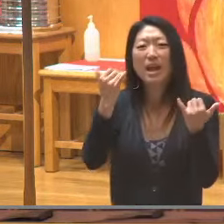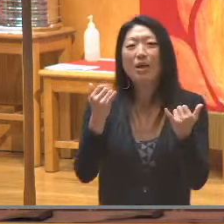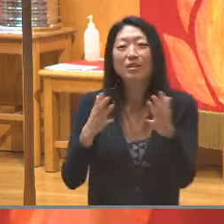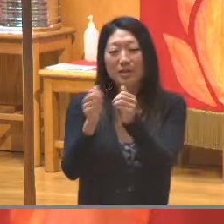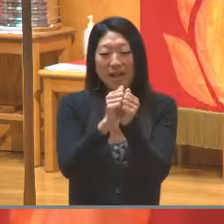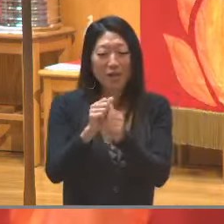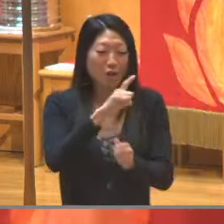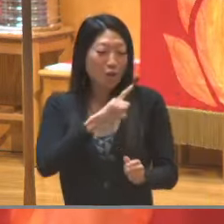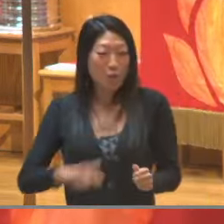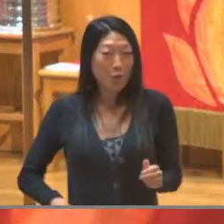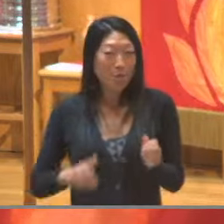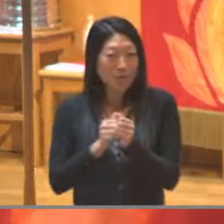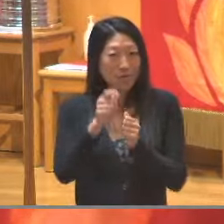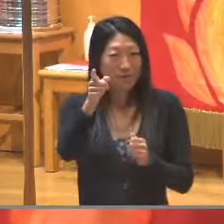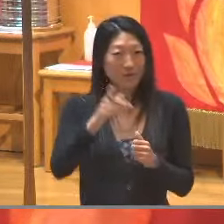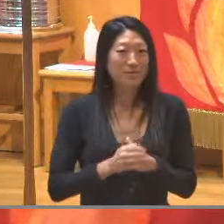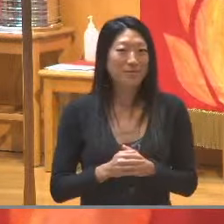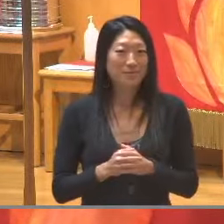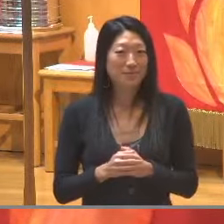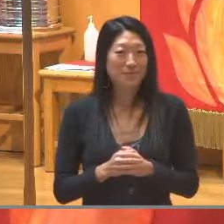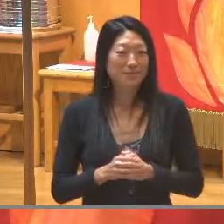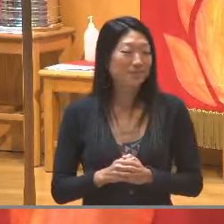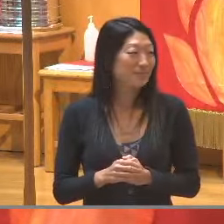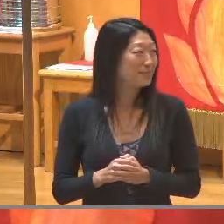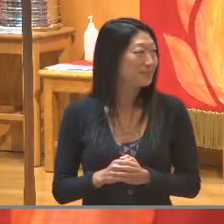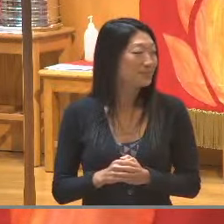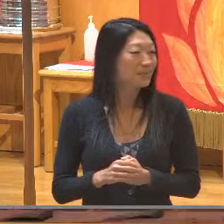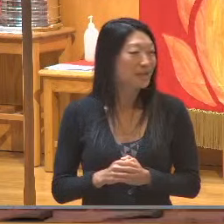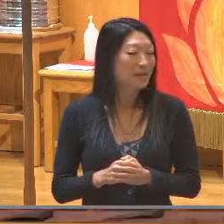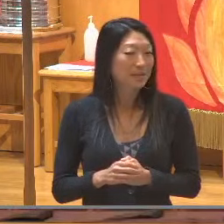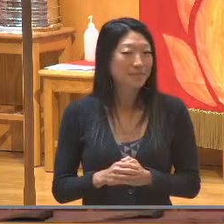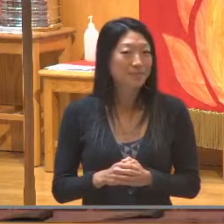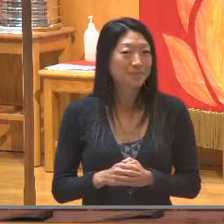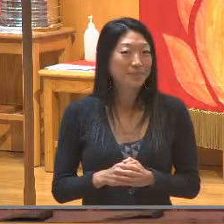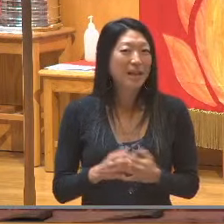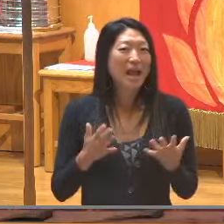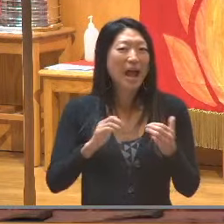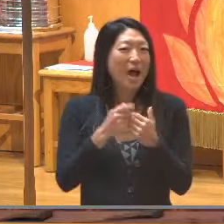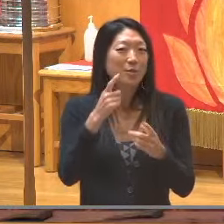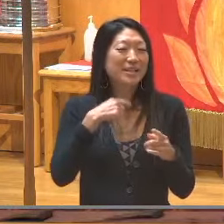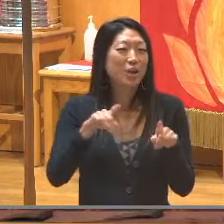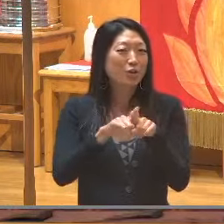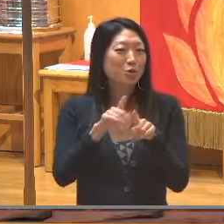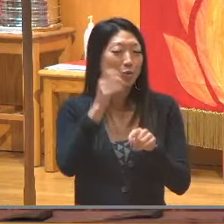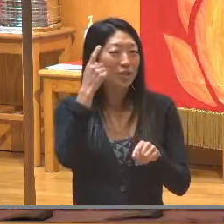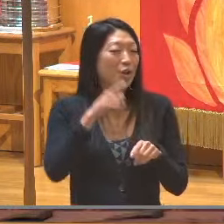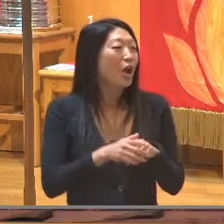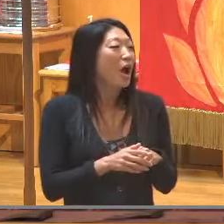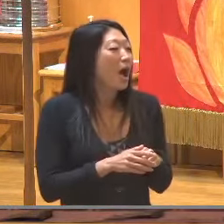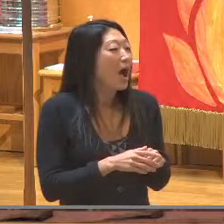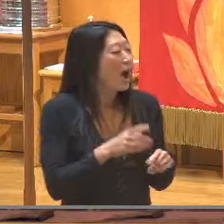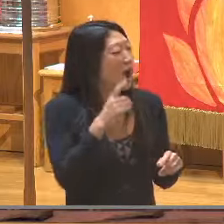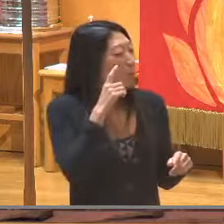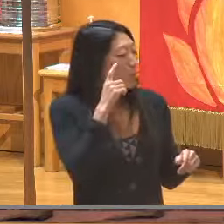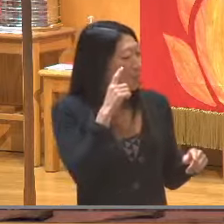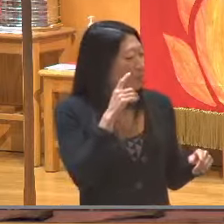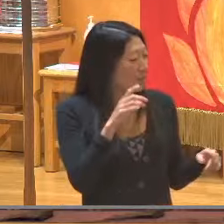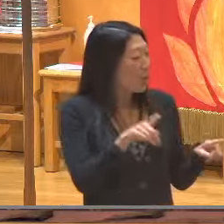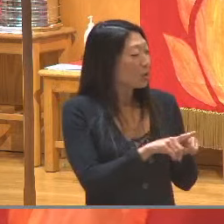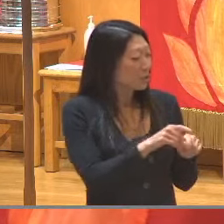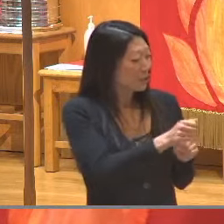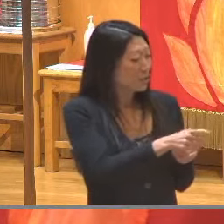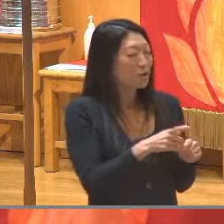The Lord be with you. And then how do we say, "and also with you"? Also with